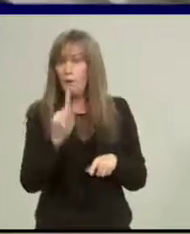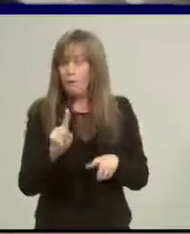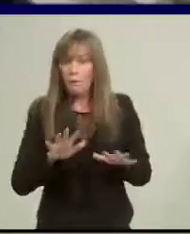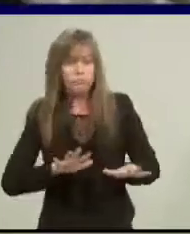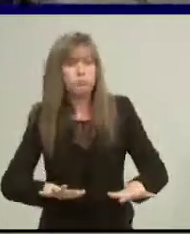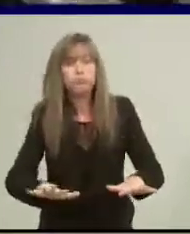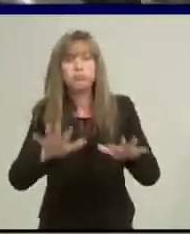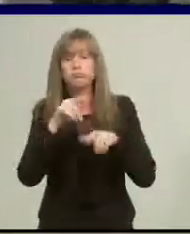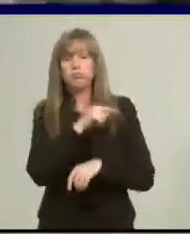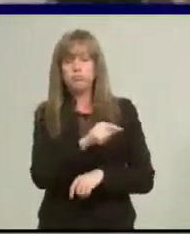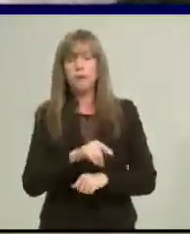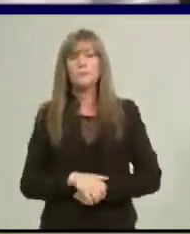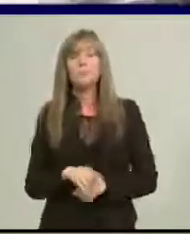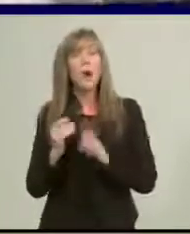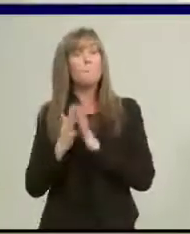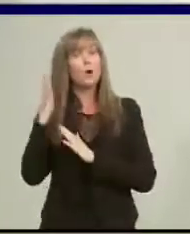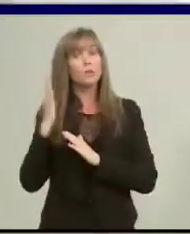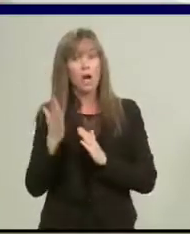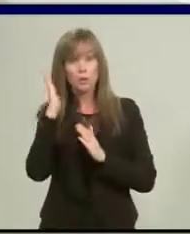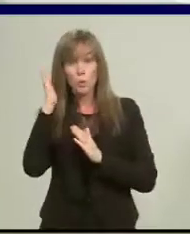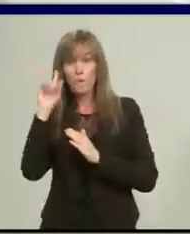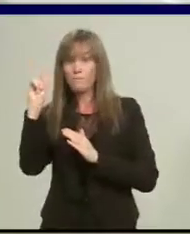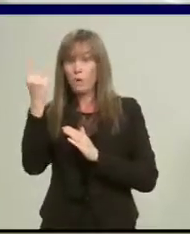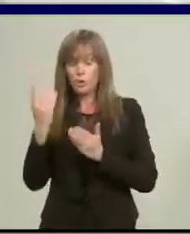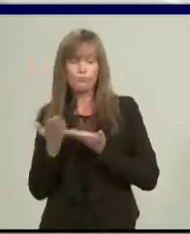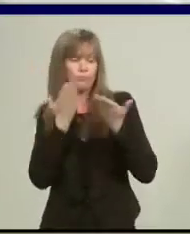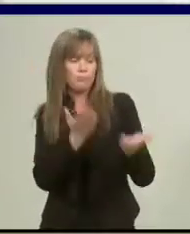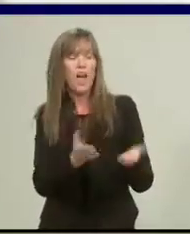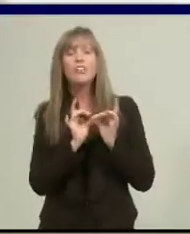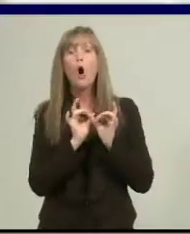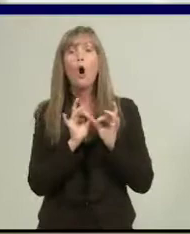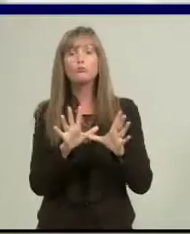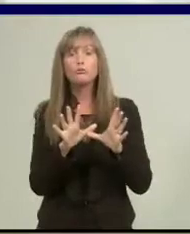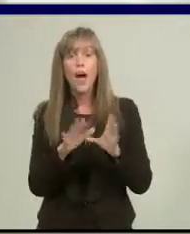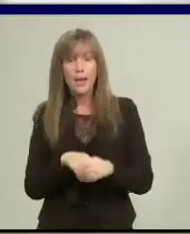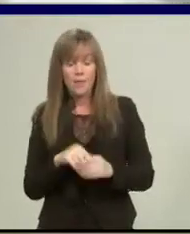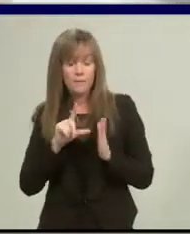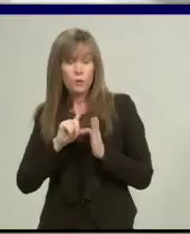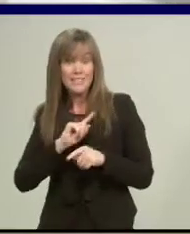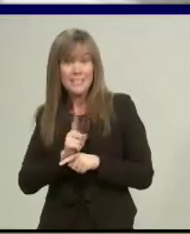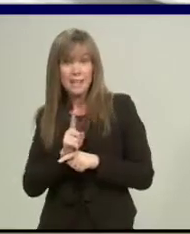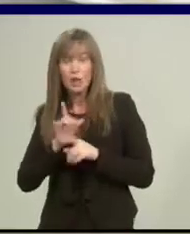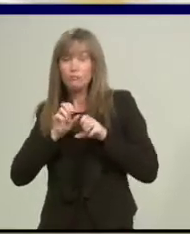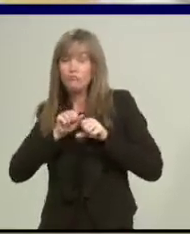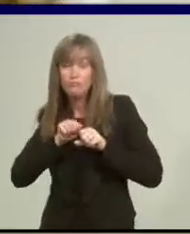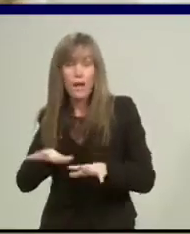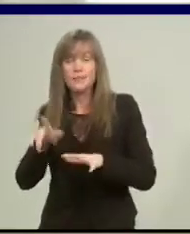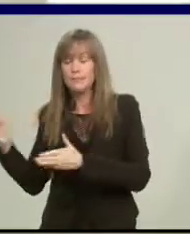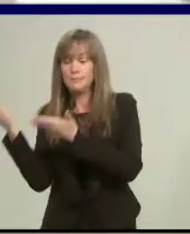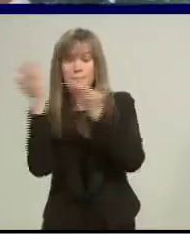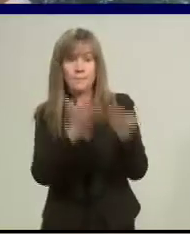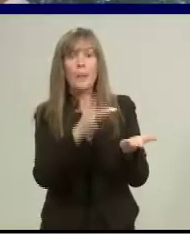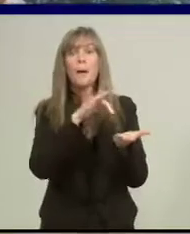heat. Burnside School is the first to deliver the entrees, and with seconds on the clock they race to get their mains onto the judges'